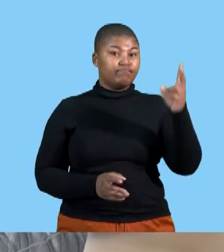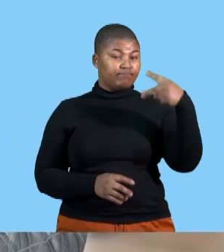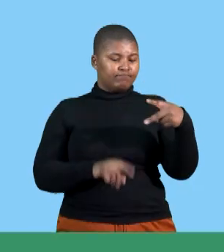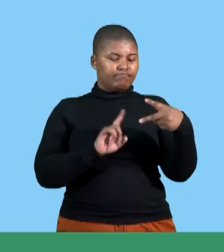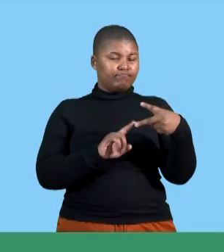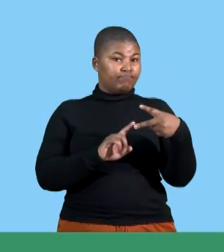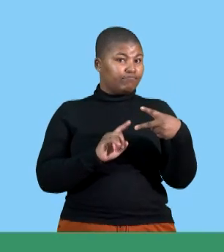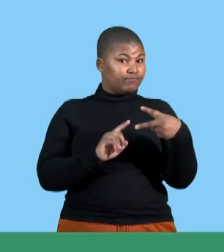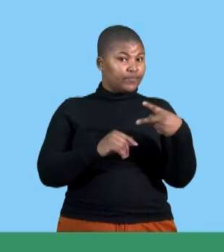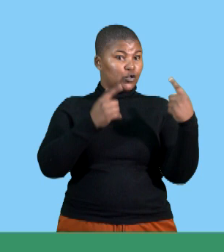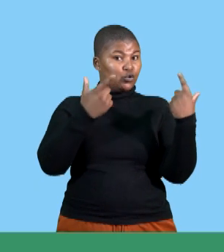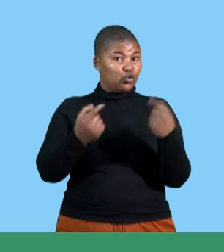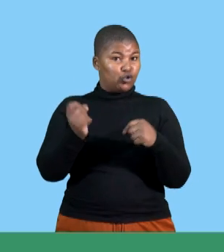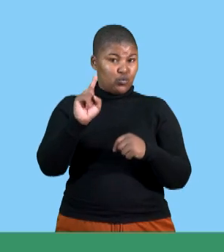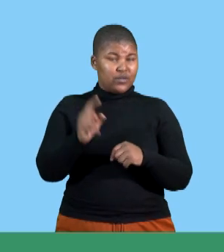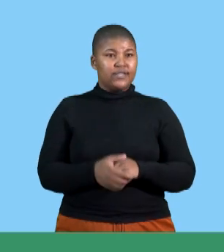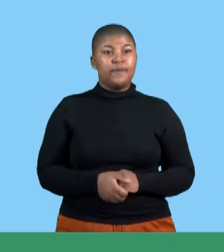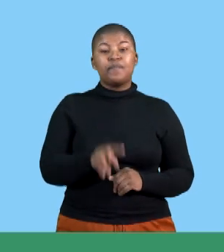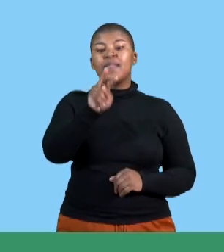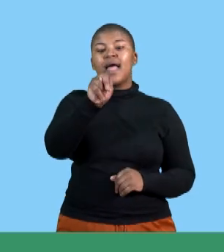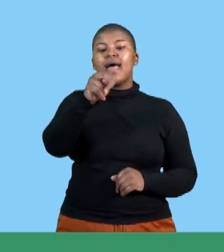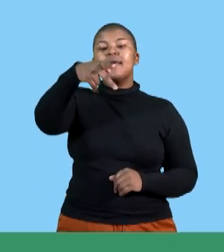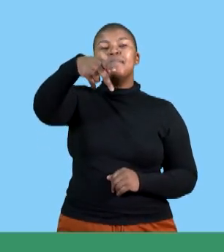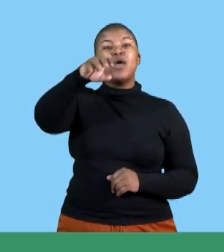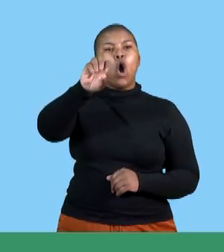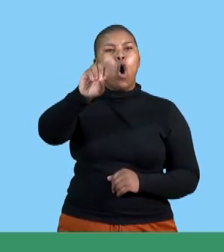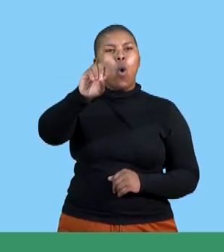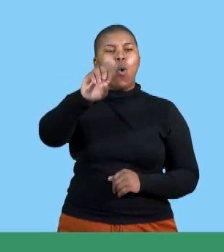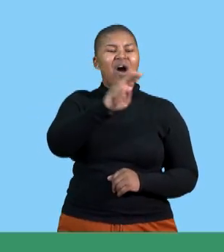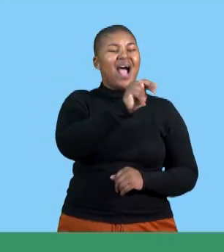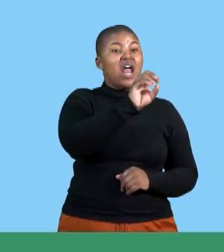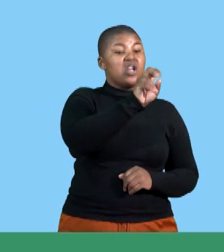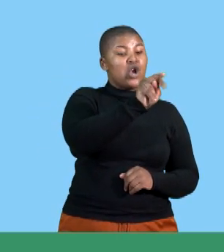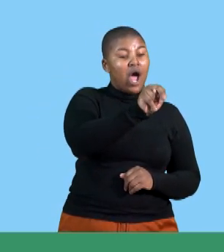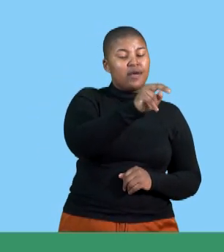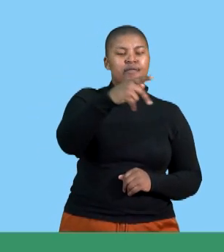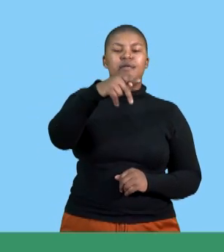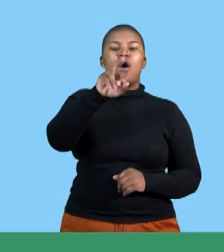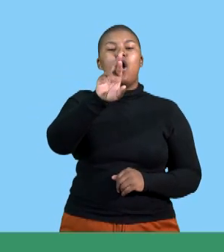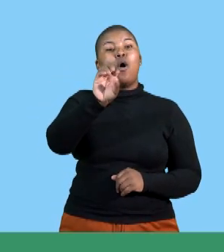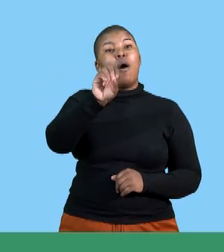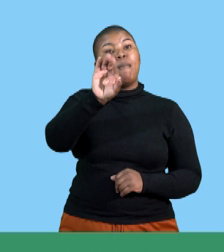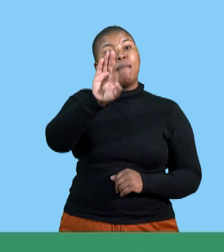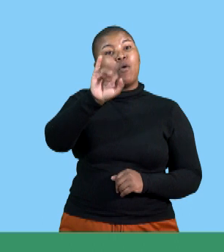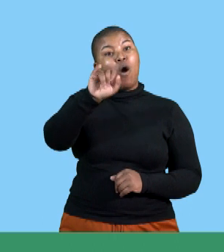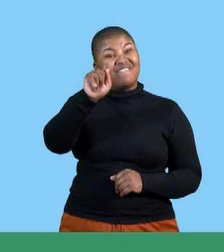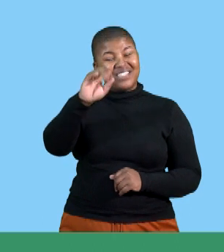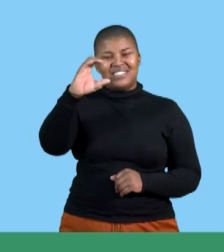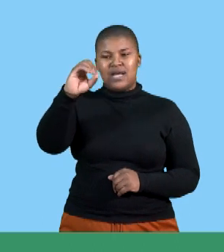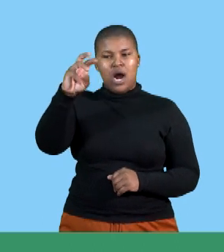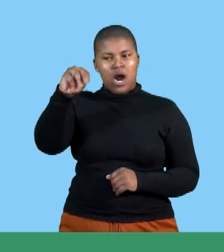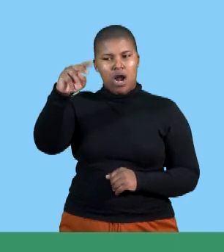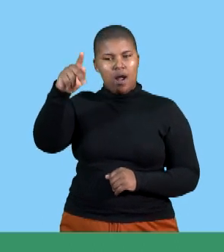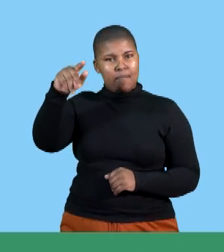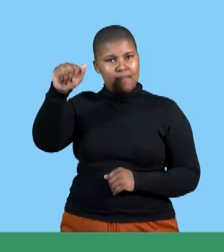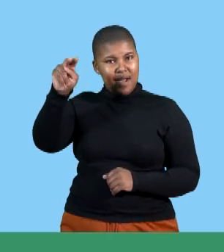the lesson, which is non-profit company. The meaning of non-profit company: a non-profit company is